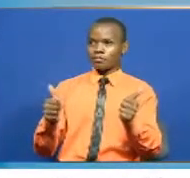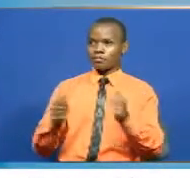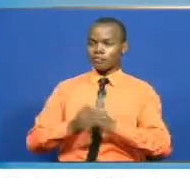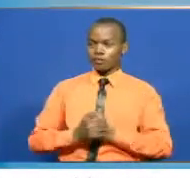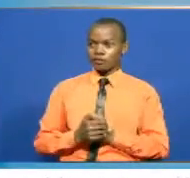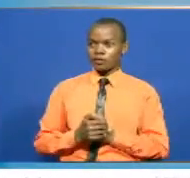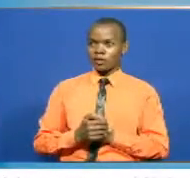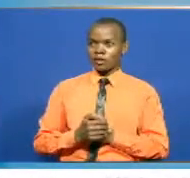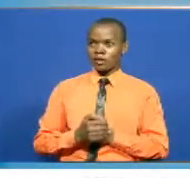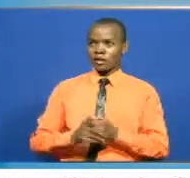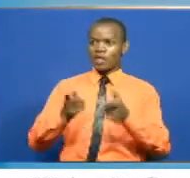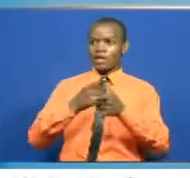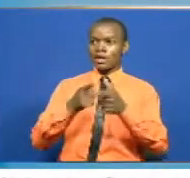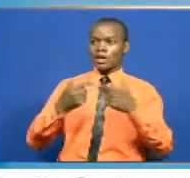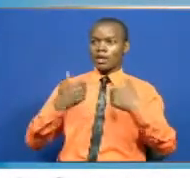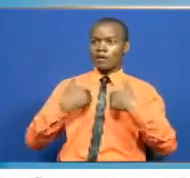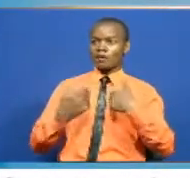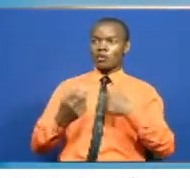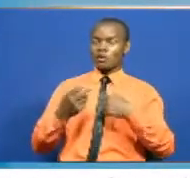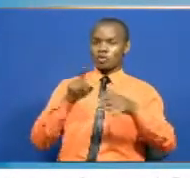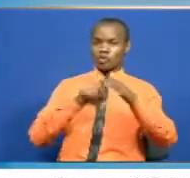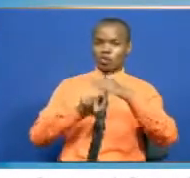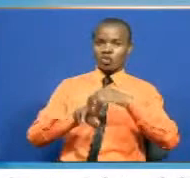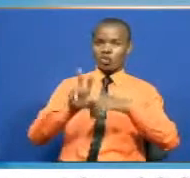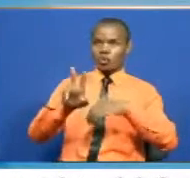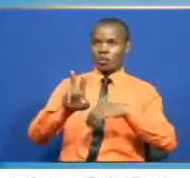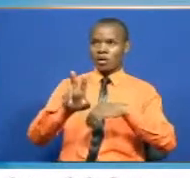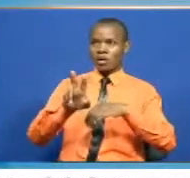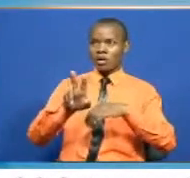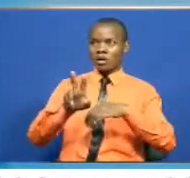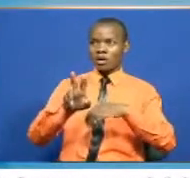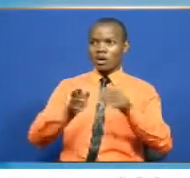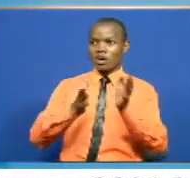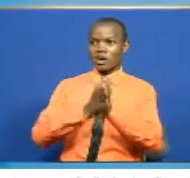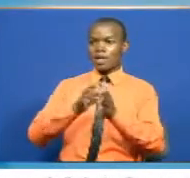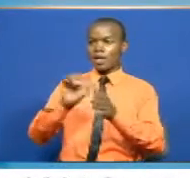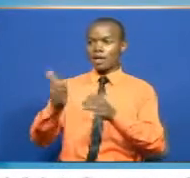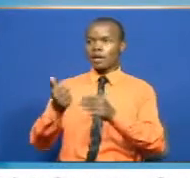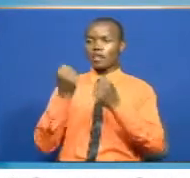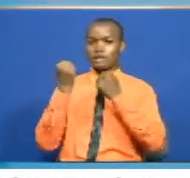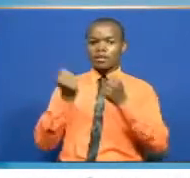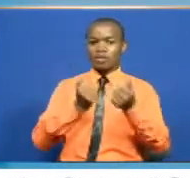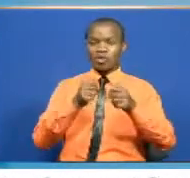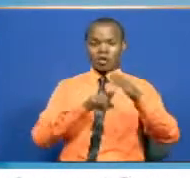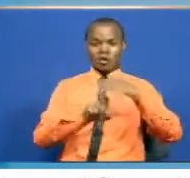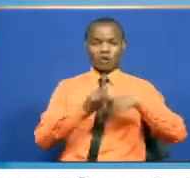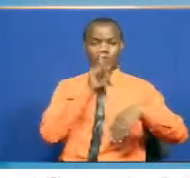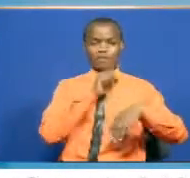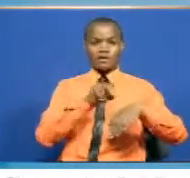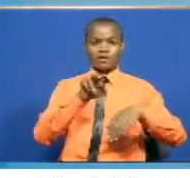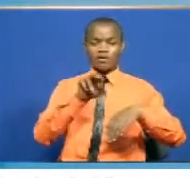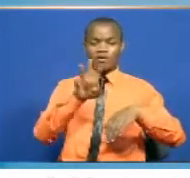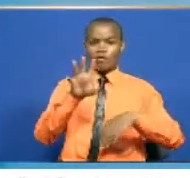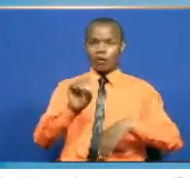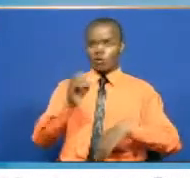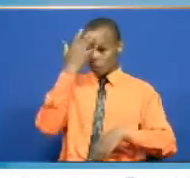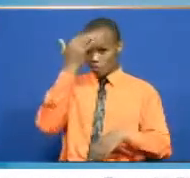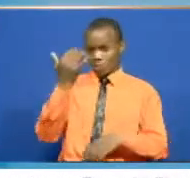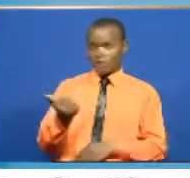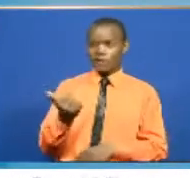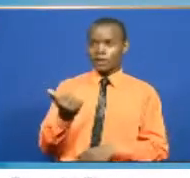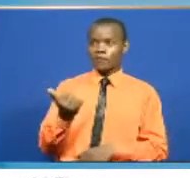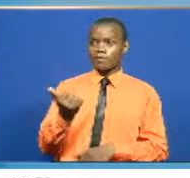when we only scored one basket. We scored 2 points. Senegal scored like almost 40 points. That's where the difference came in. Because besides